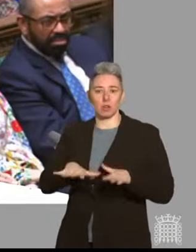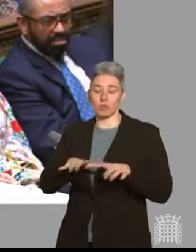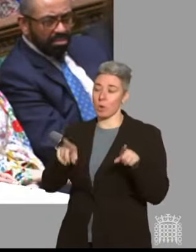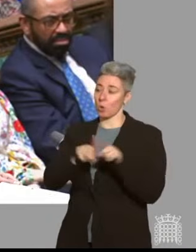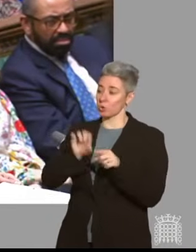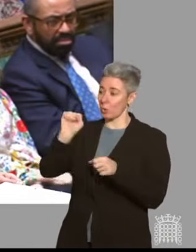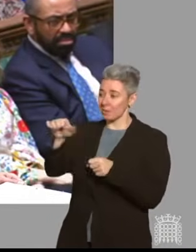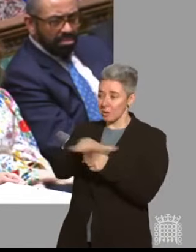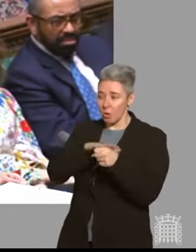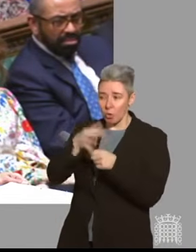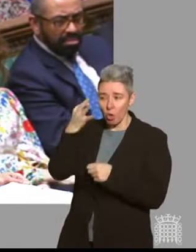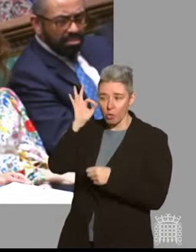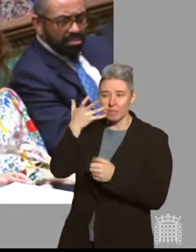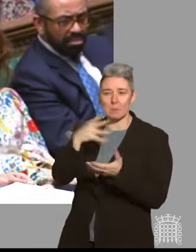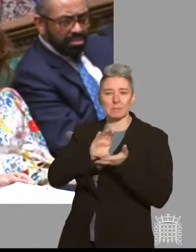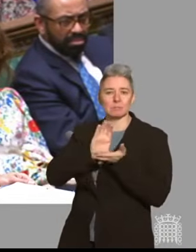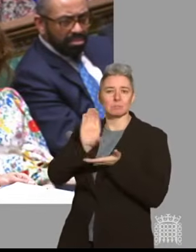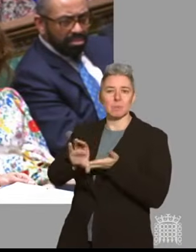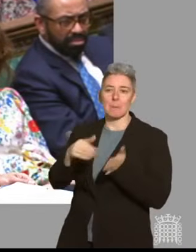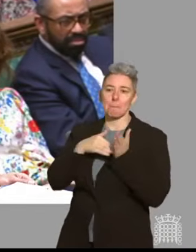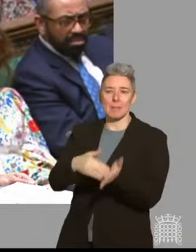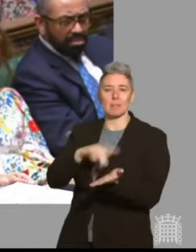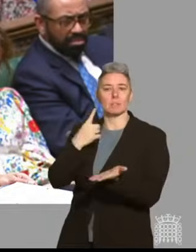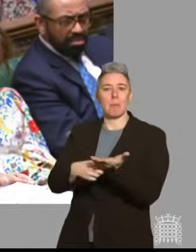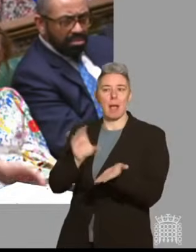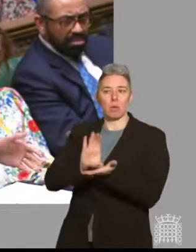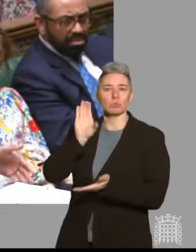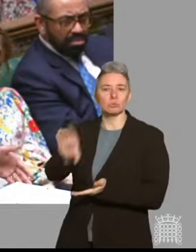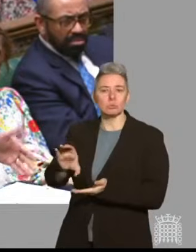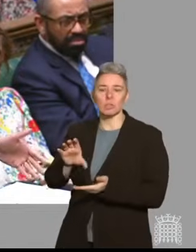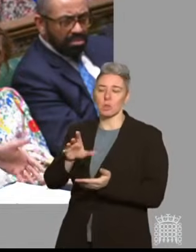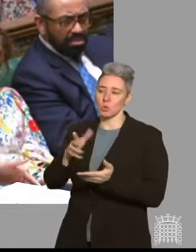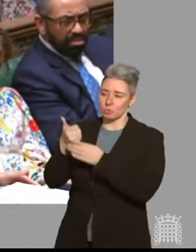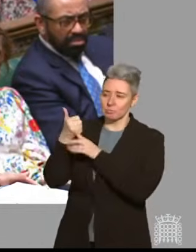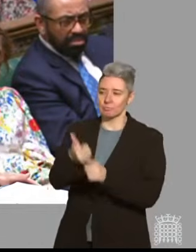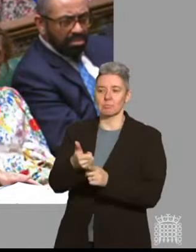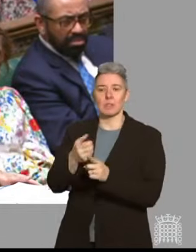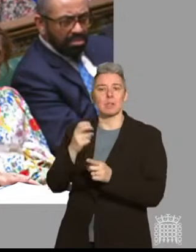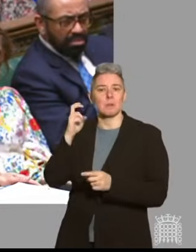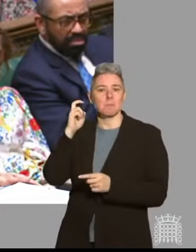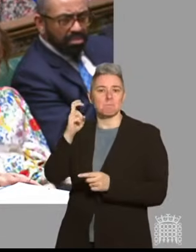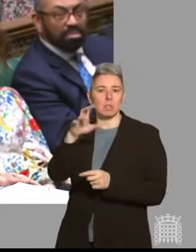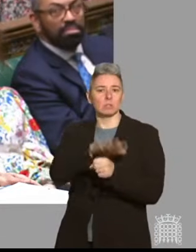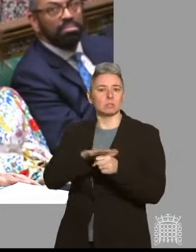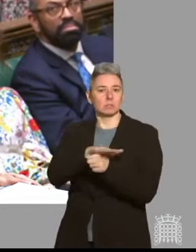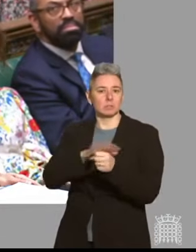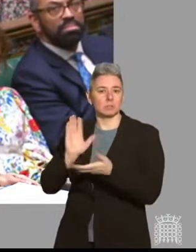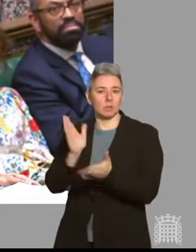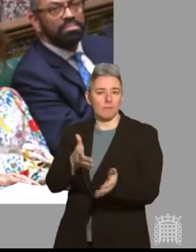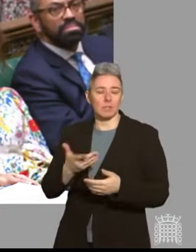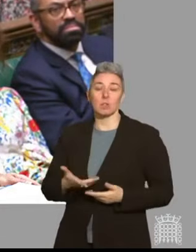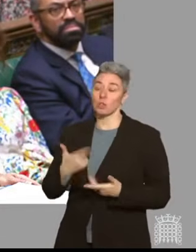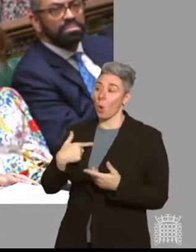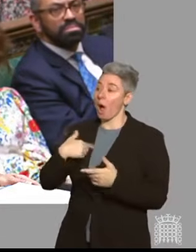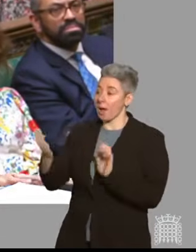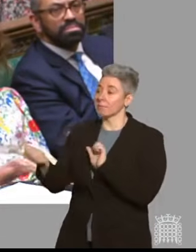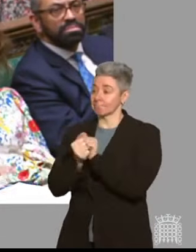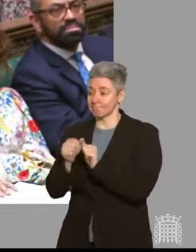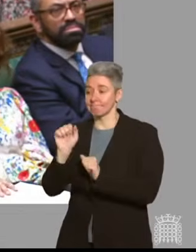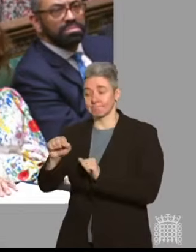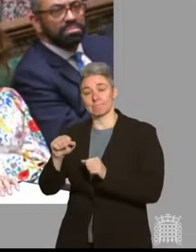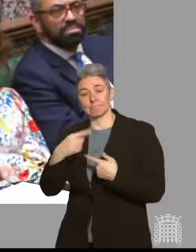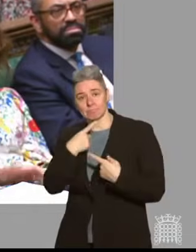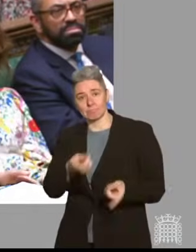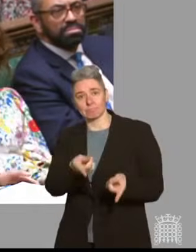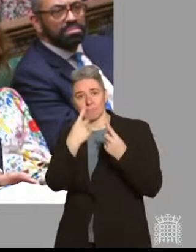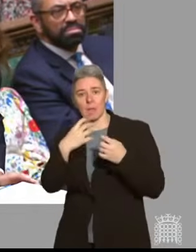to support local bus services. So I join him in calling on the Mayor to ensure direct bus routes to hospitals in my honourable friend's constituency and to